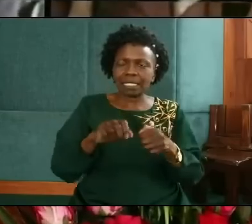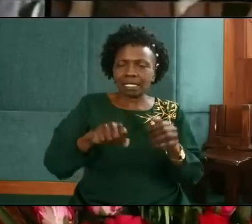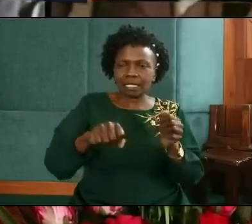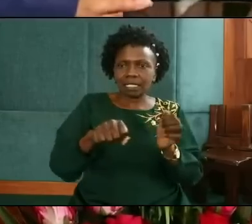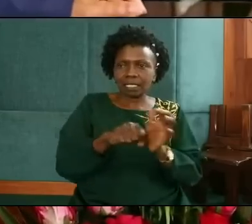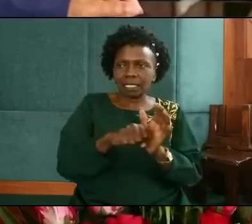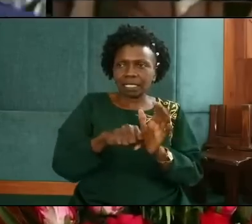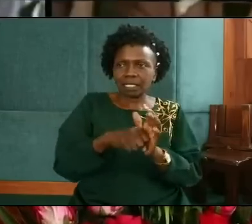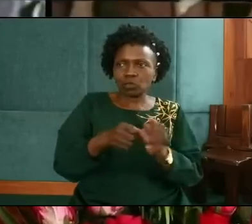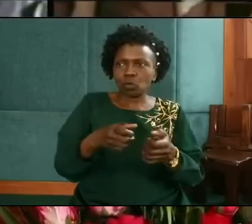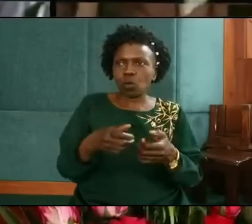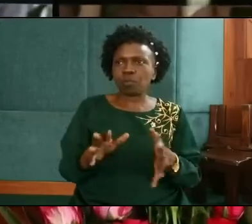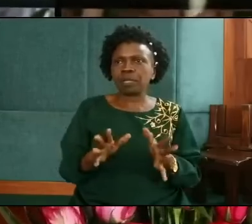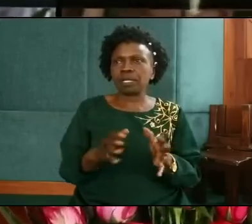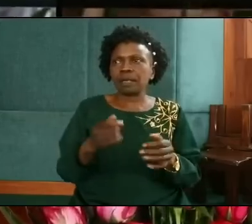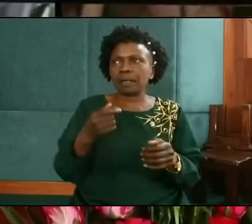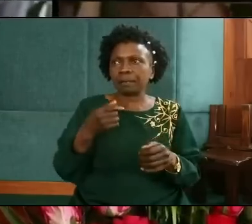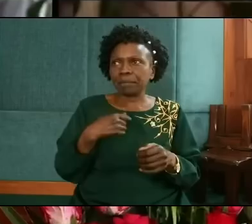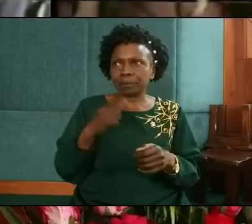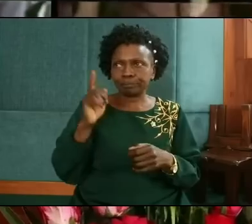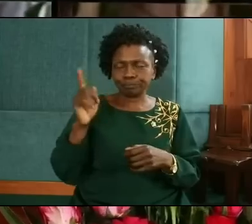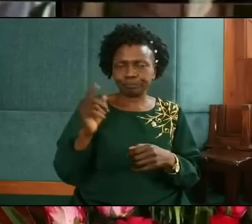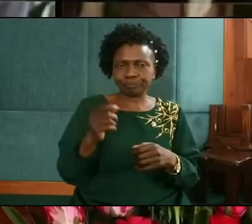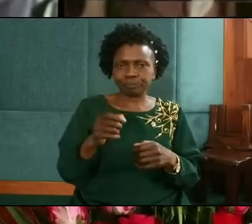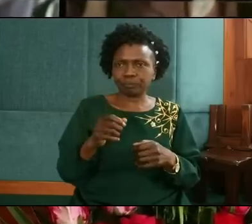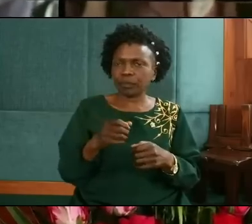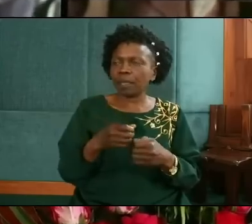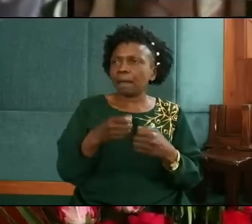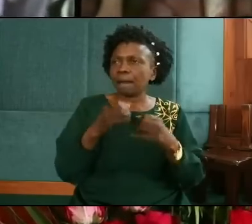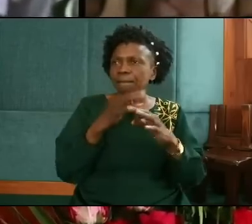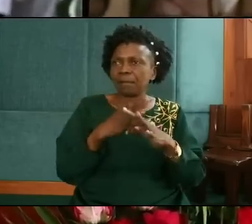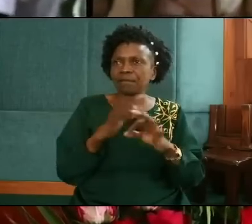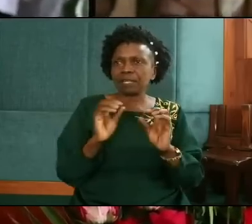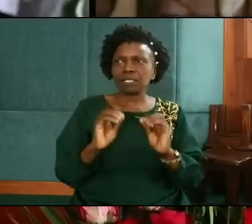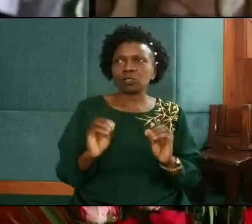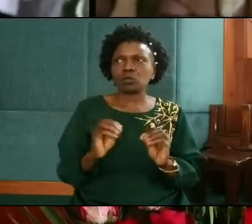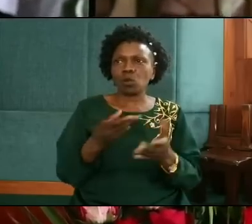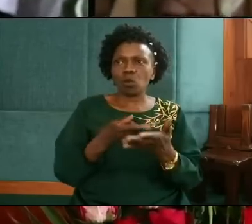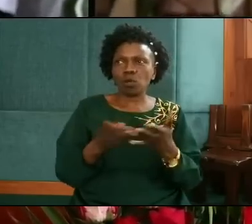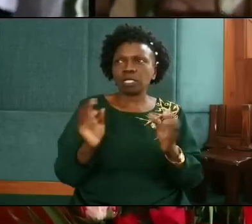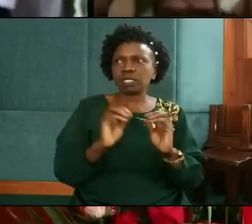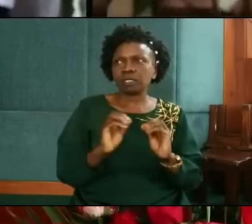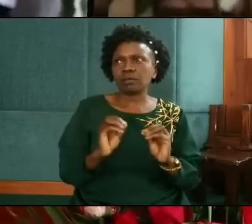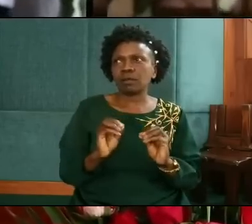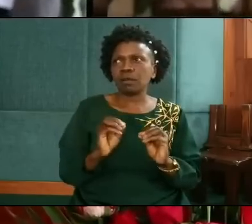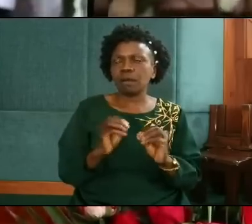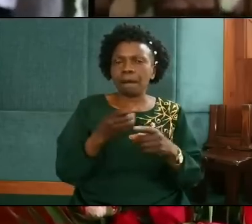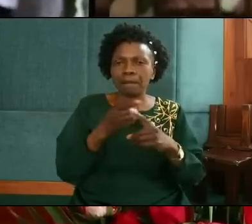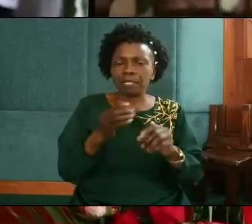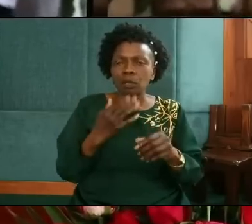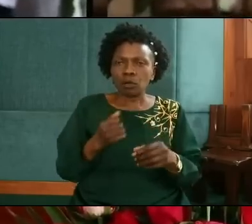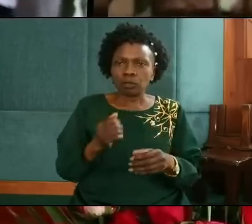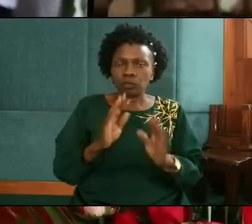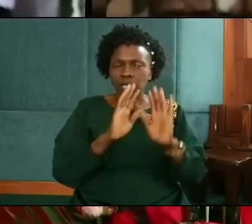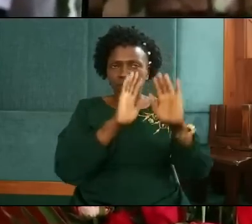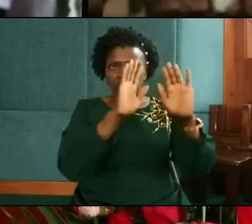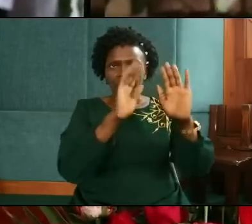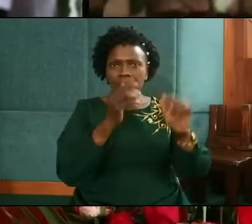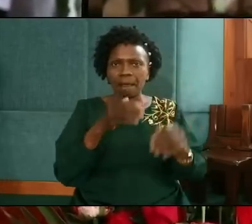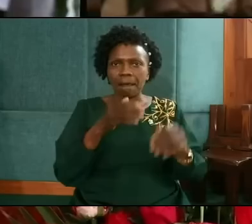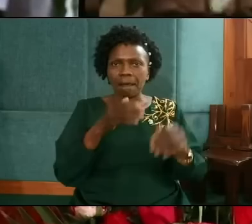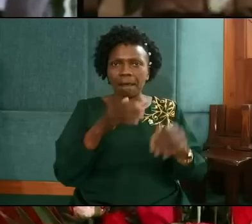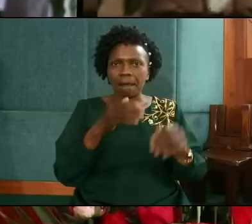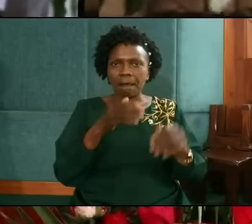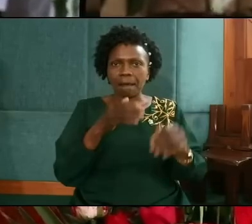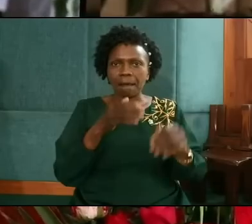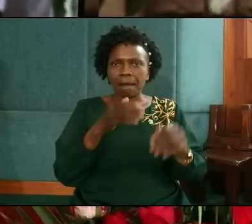I am not perfect. I am wretched. I'm far. I don't know if you're going to use me. But I want to surrender my heart to you because I can't